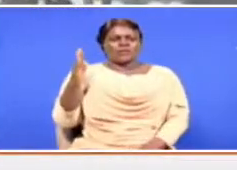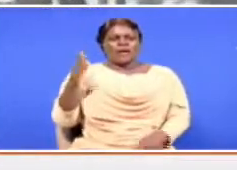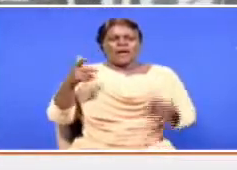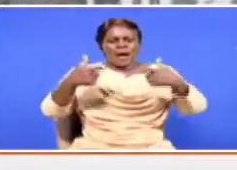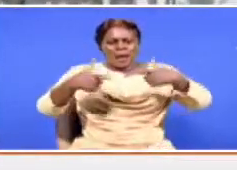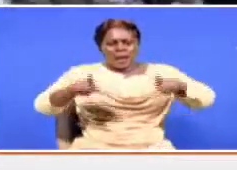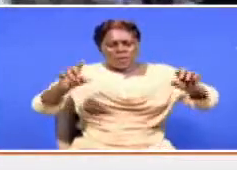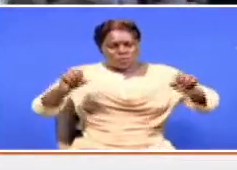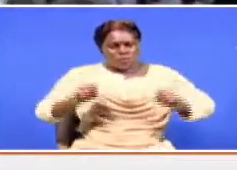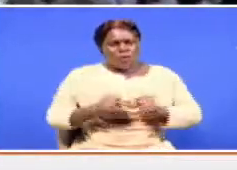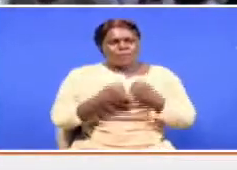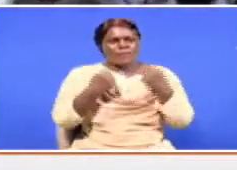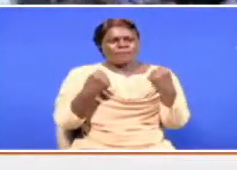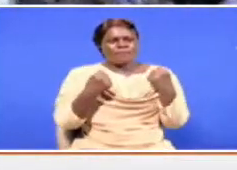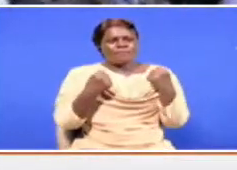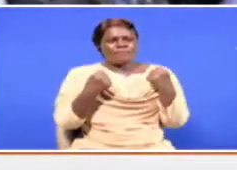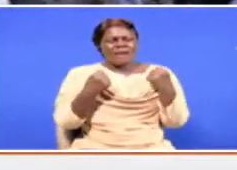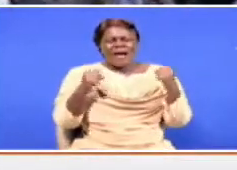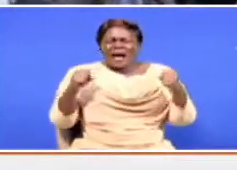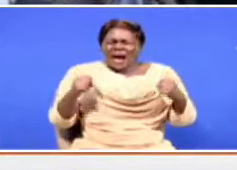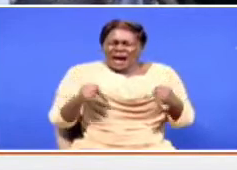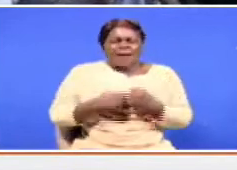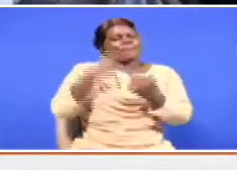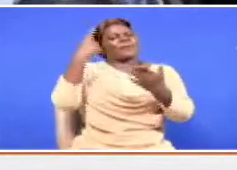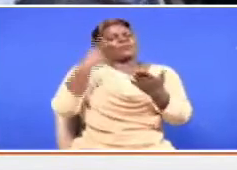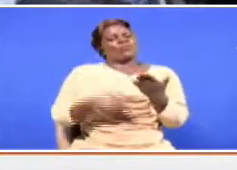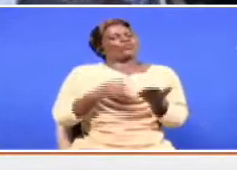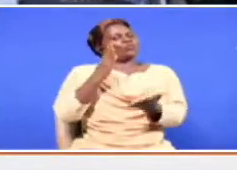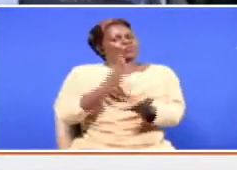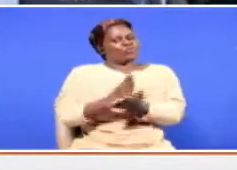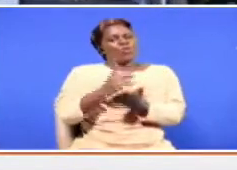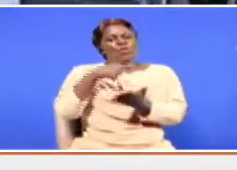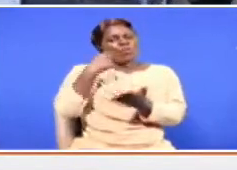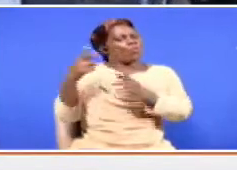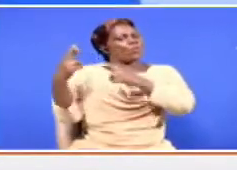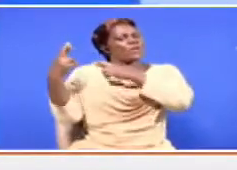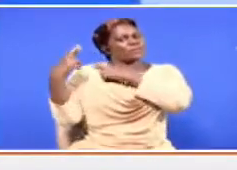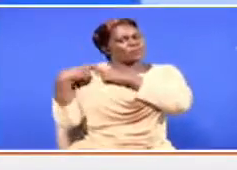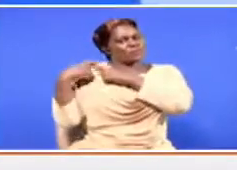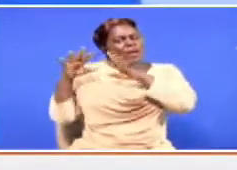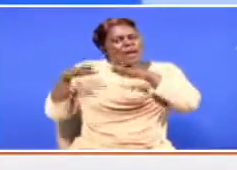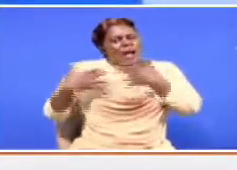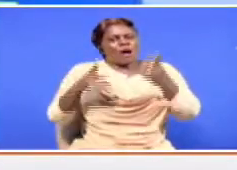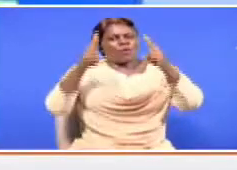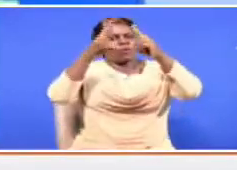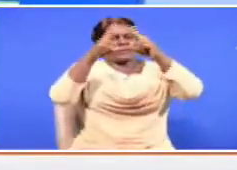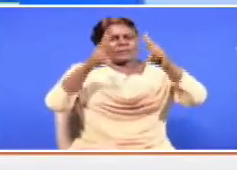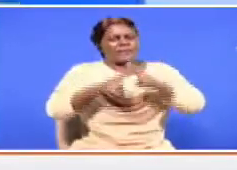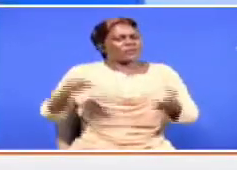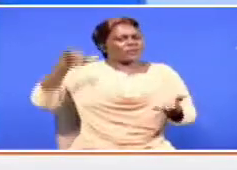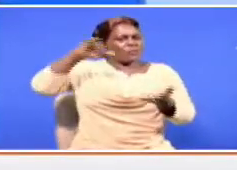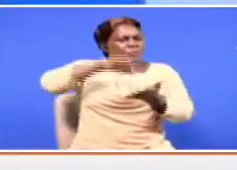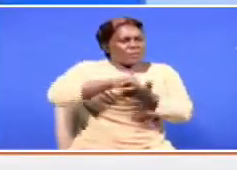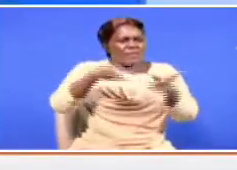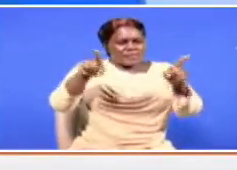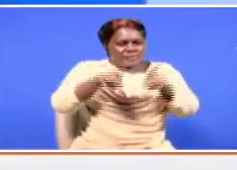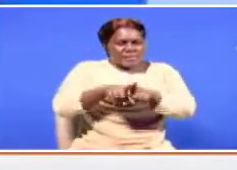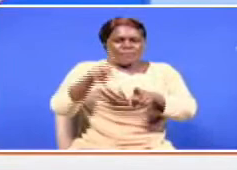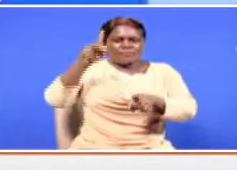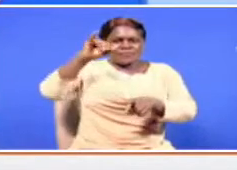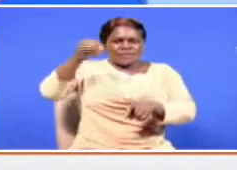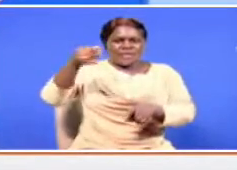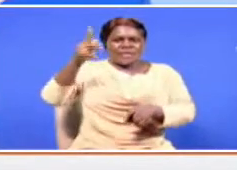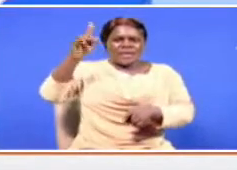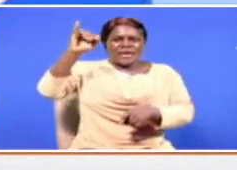allowed to occur. Just what happened? Who is to blame? How can an international airport such as